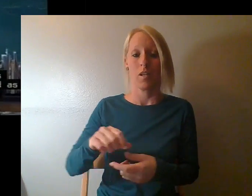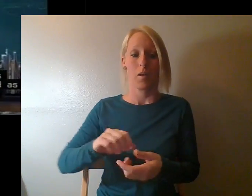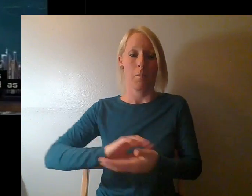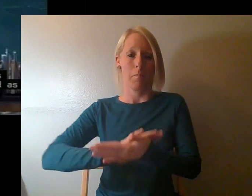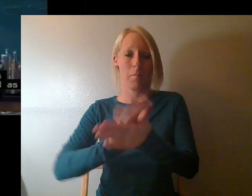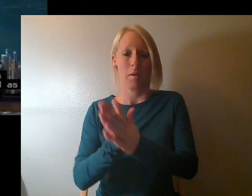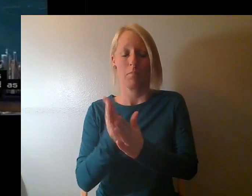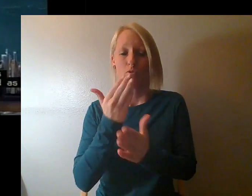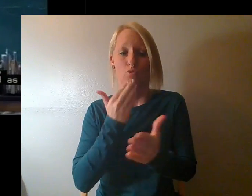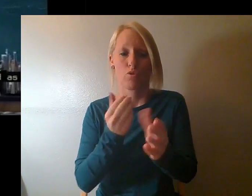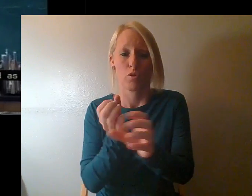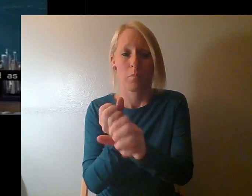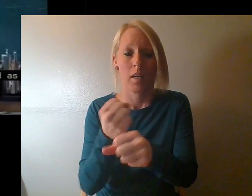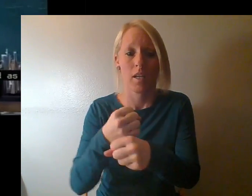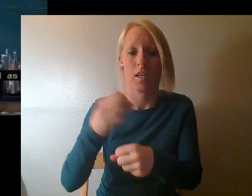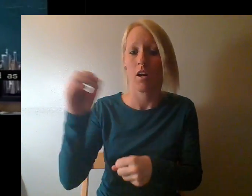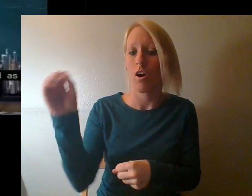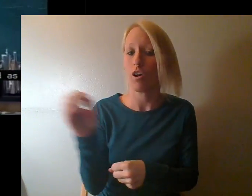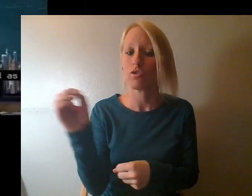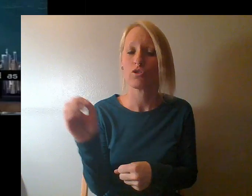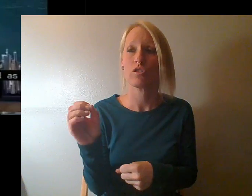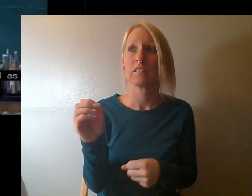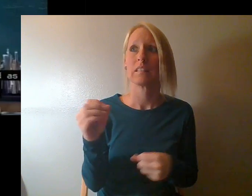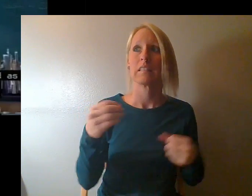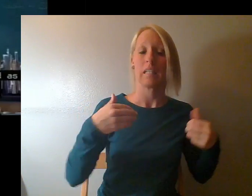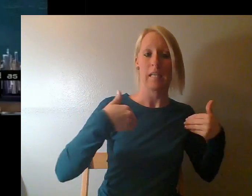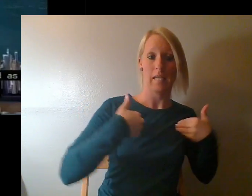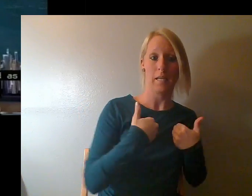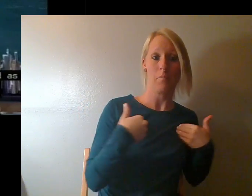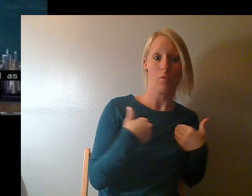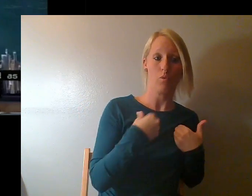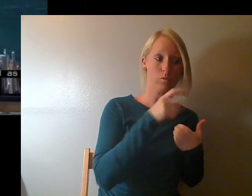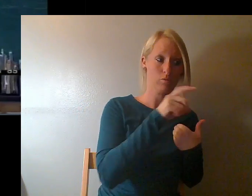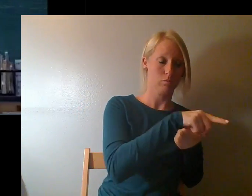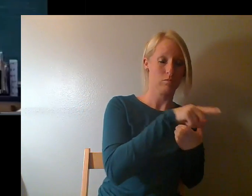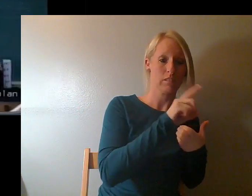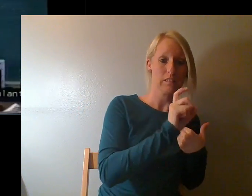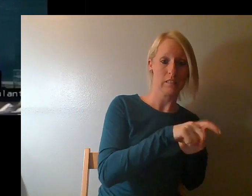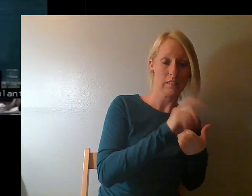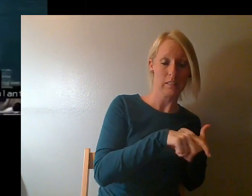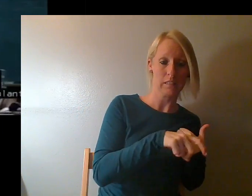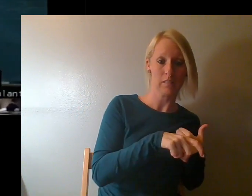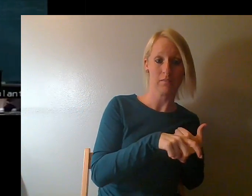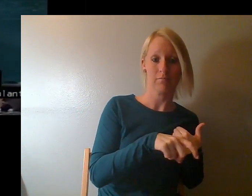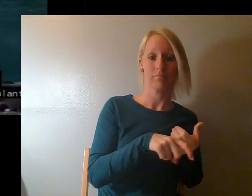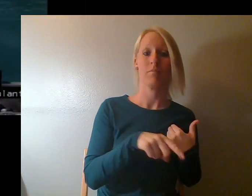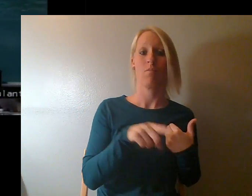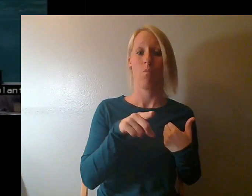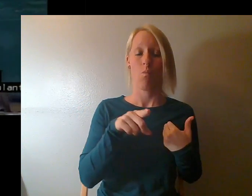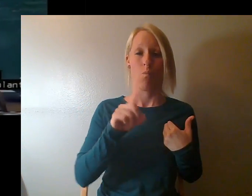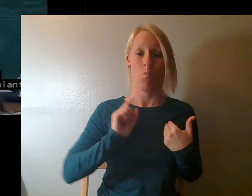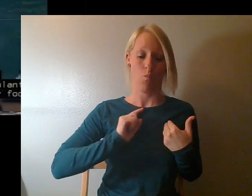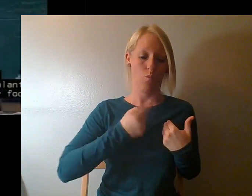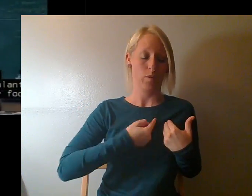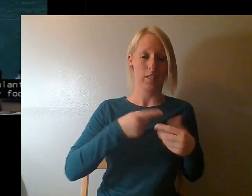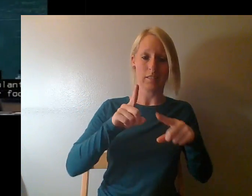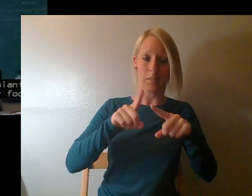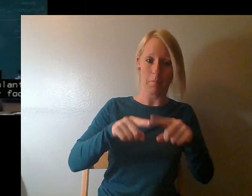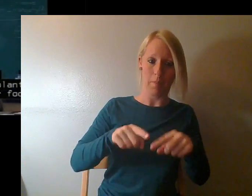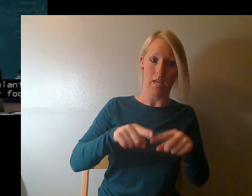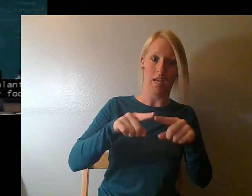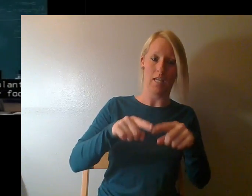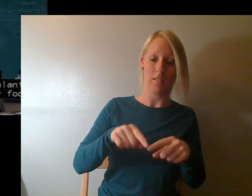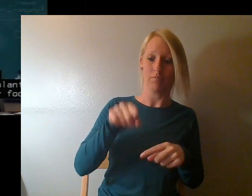couldn't exist because we depend on these organisms, all right, the plants and the algae, to